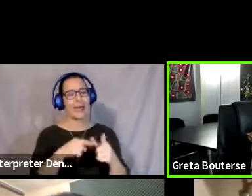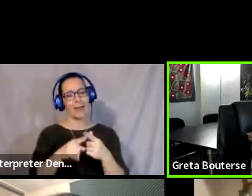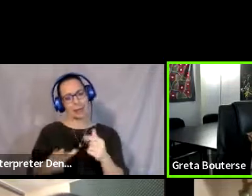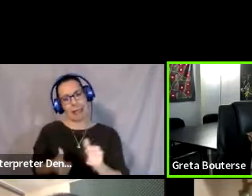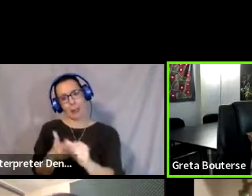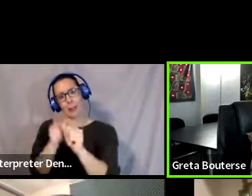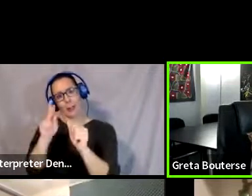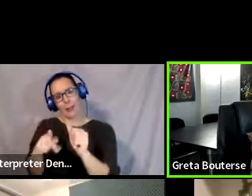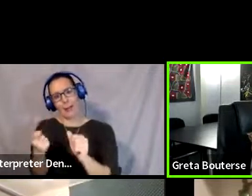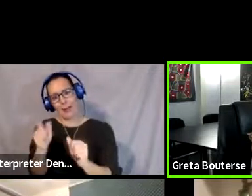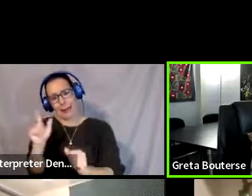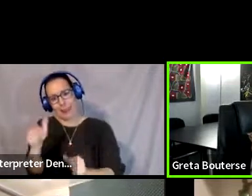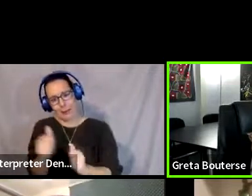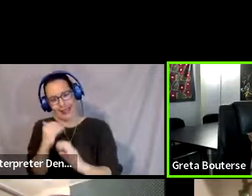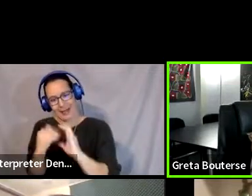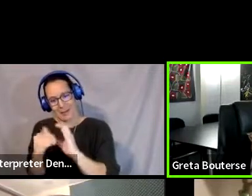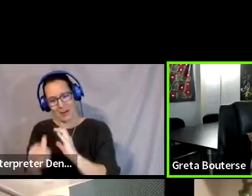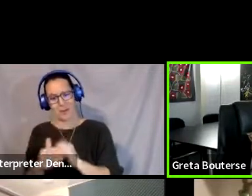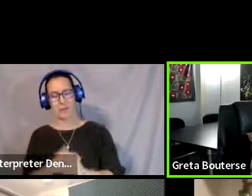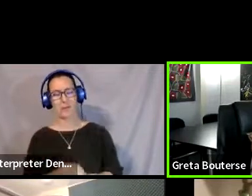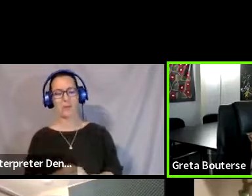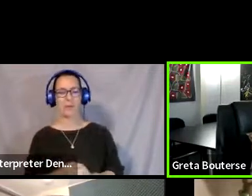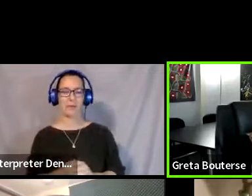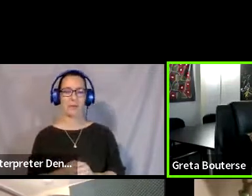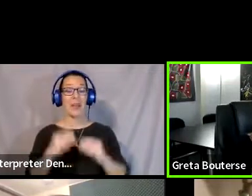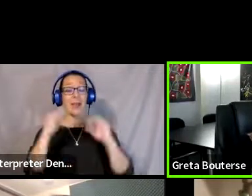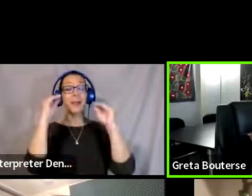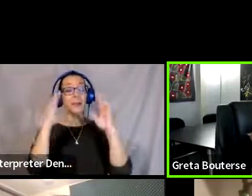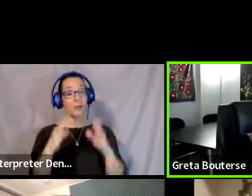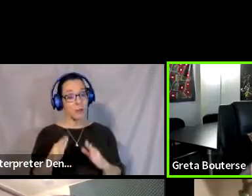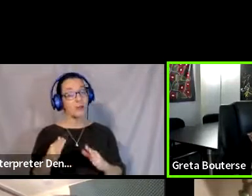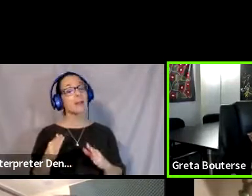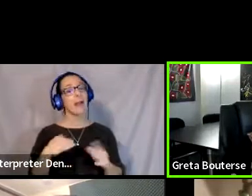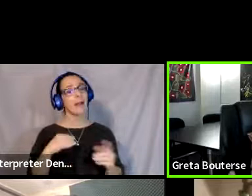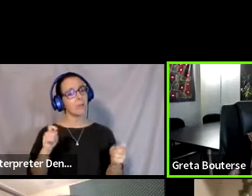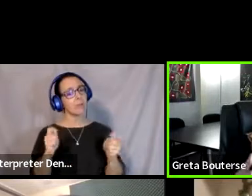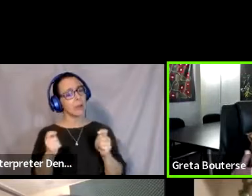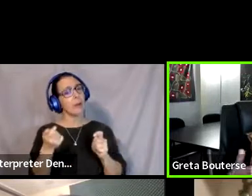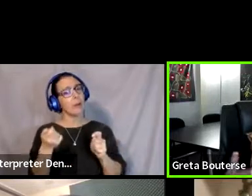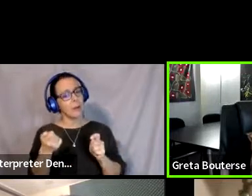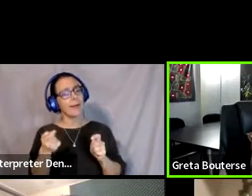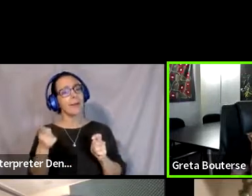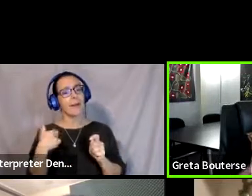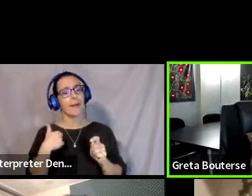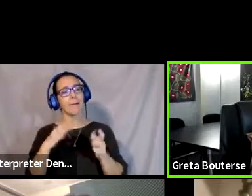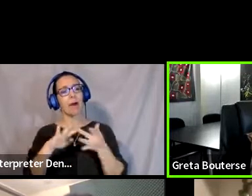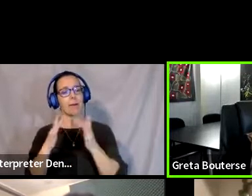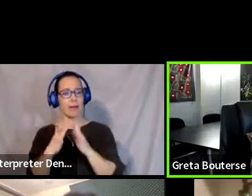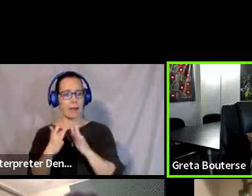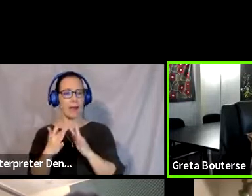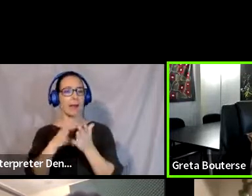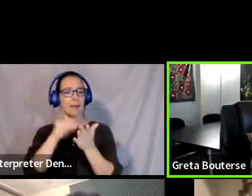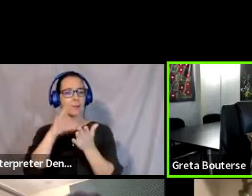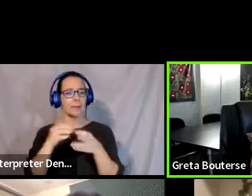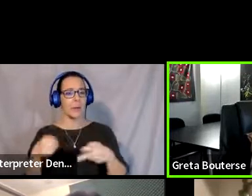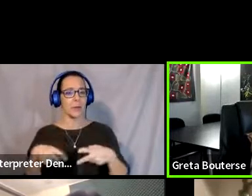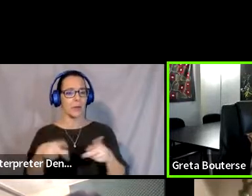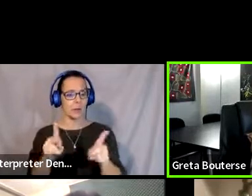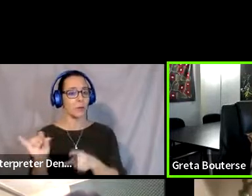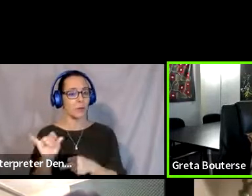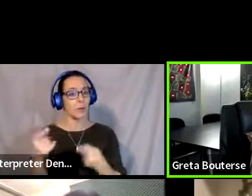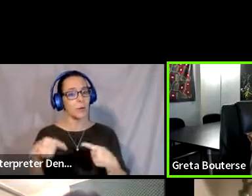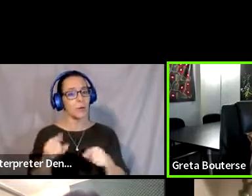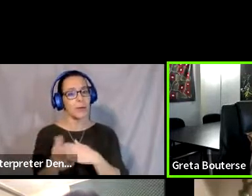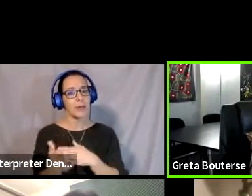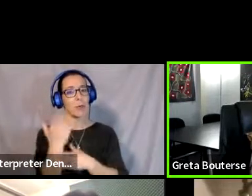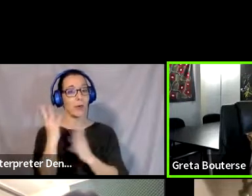that. Teachers have shifted too, so that they are able to have an online learning opportunity for students during morning